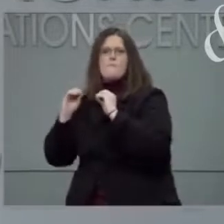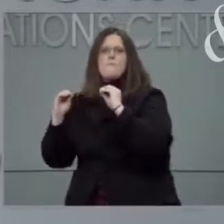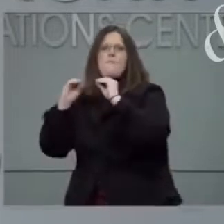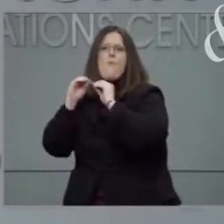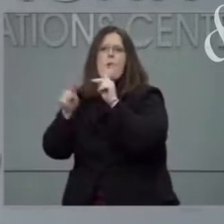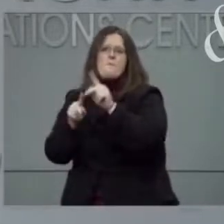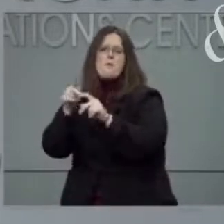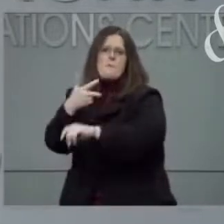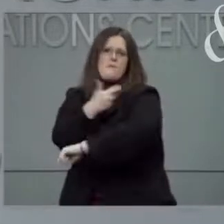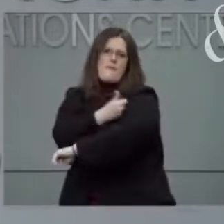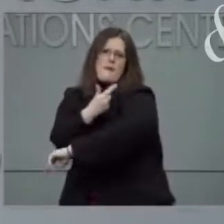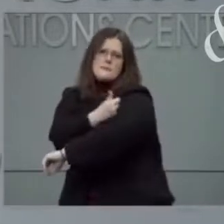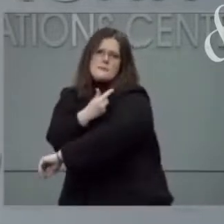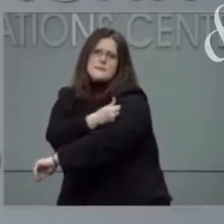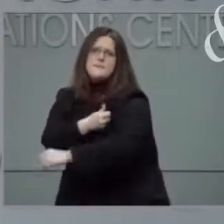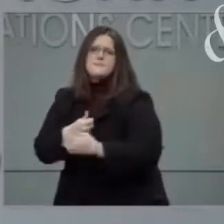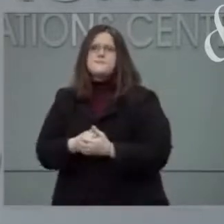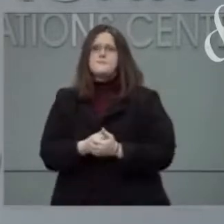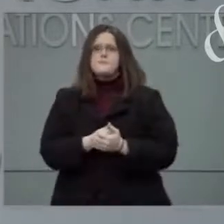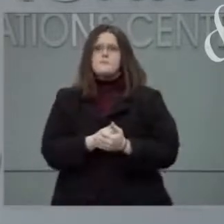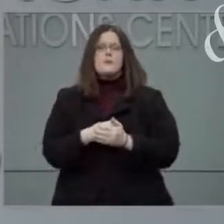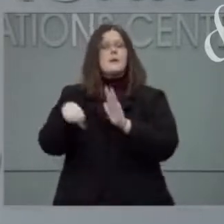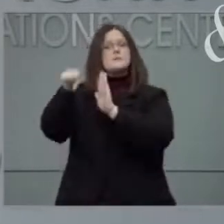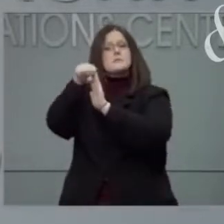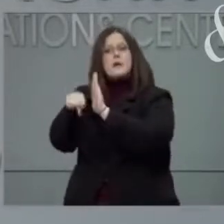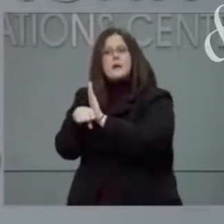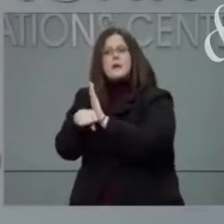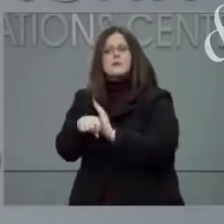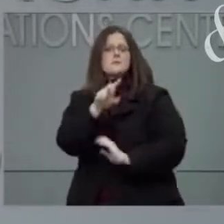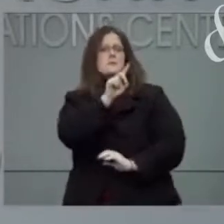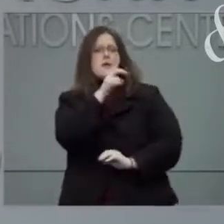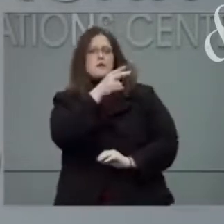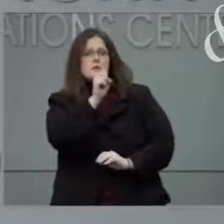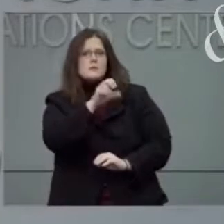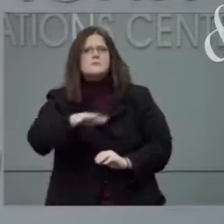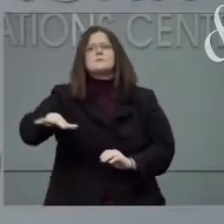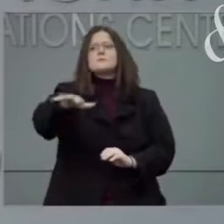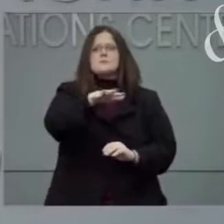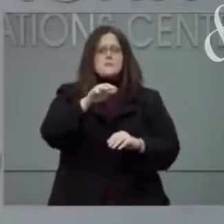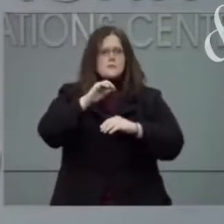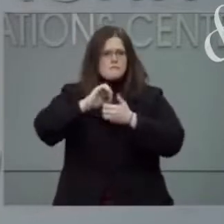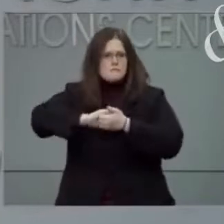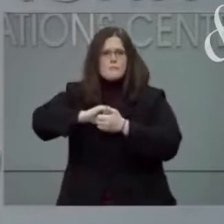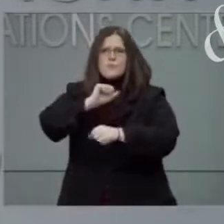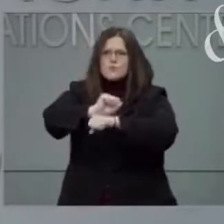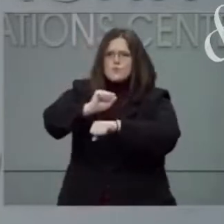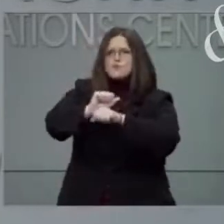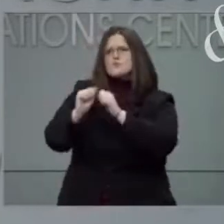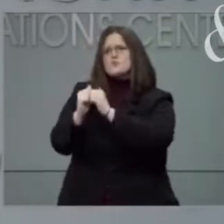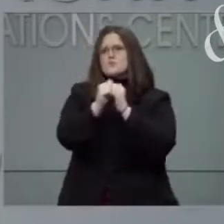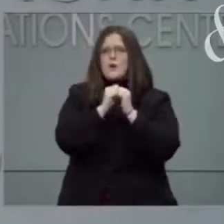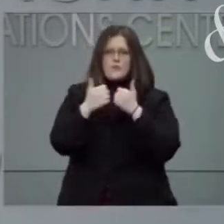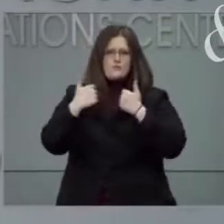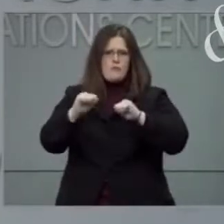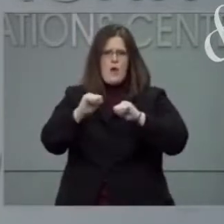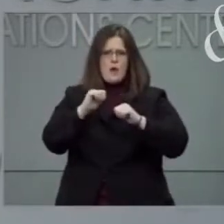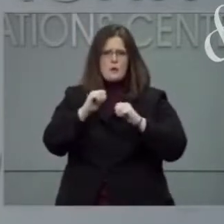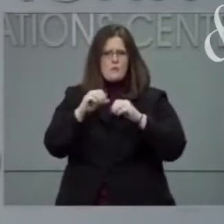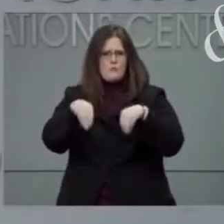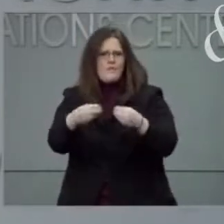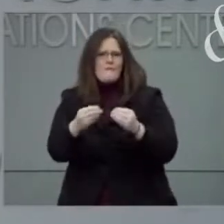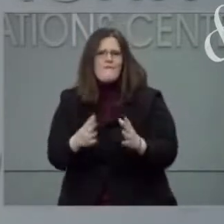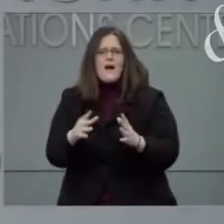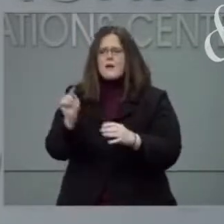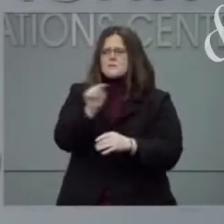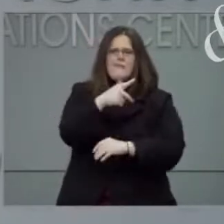providers, continue to work extremely hard to get people vaccinated in a way that's fast and fair.